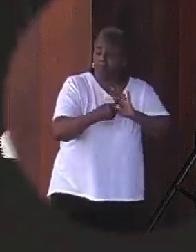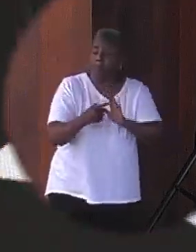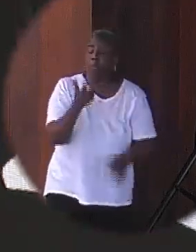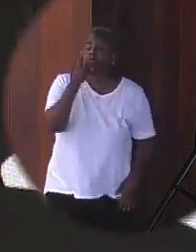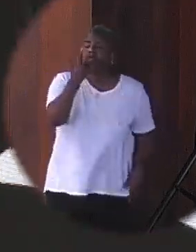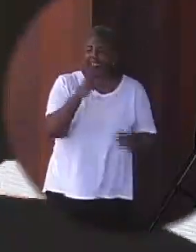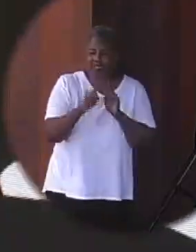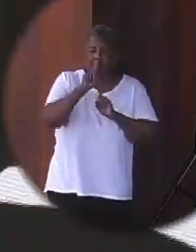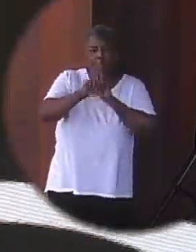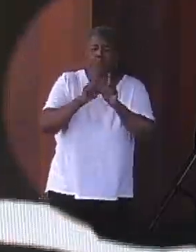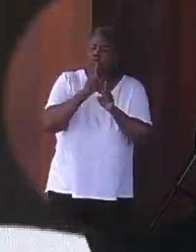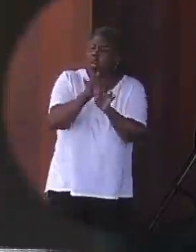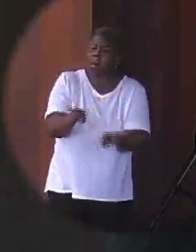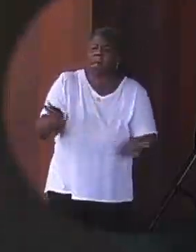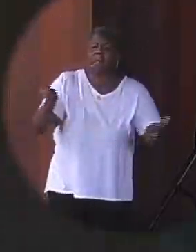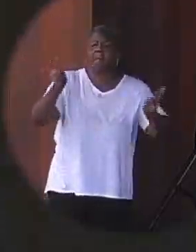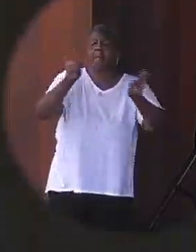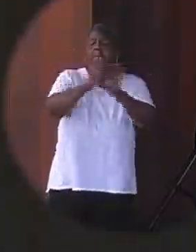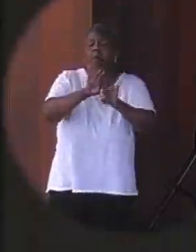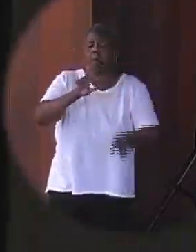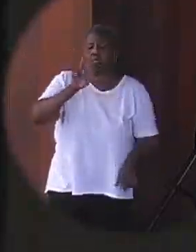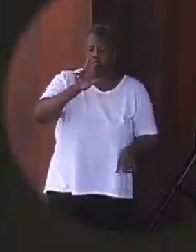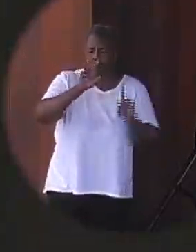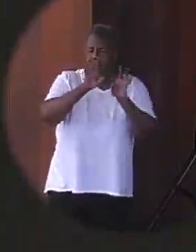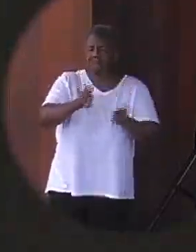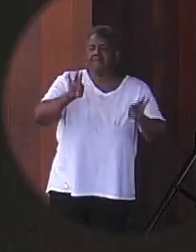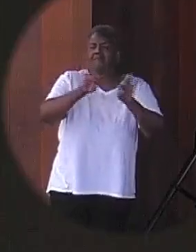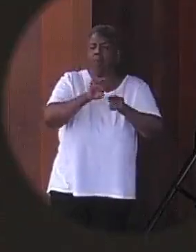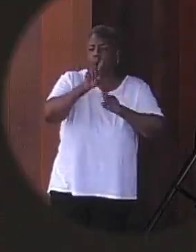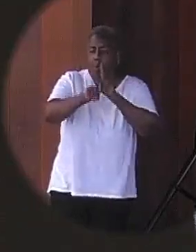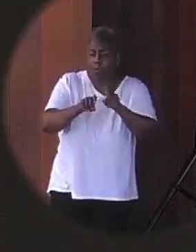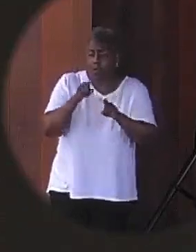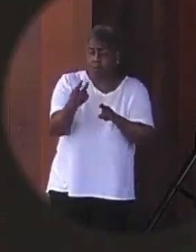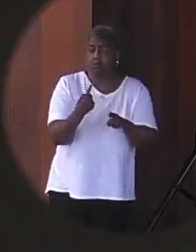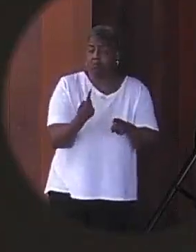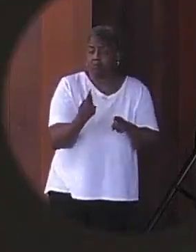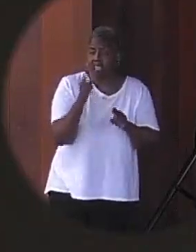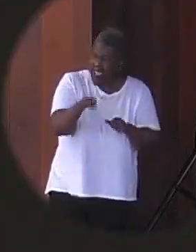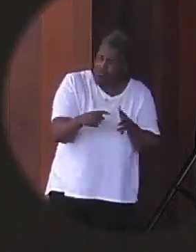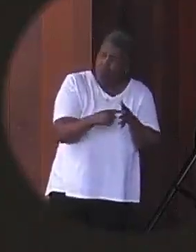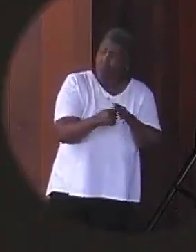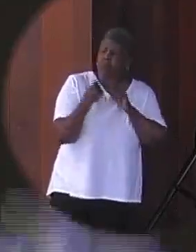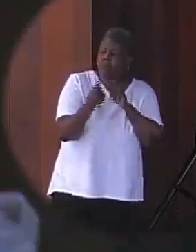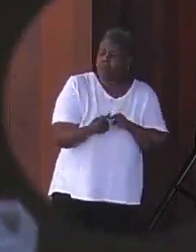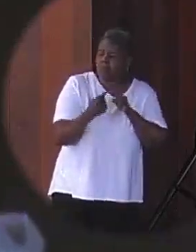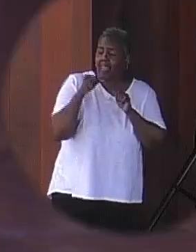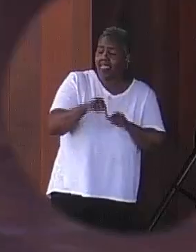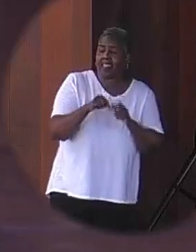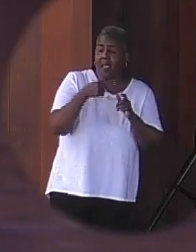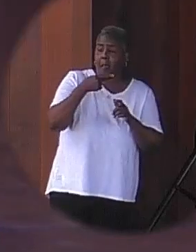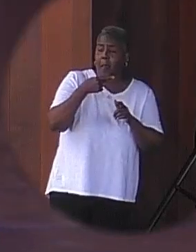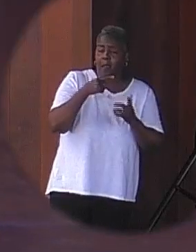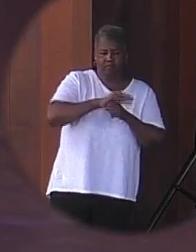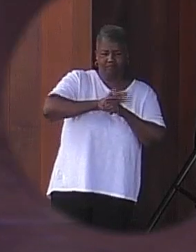three critical questions that you and I have to wrestle with, that this pandemic has